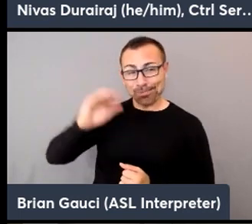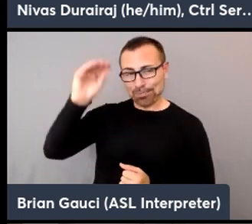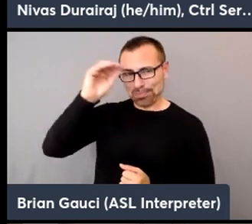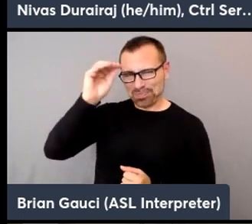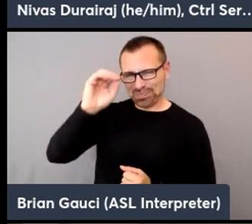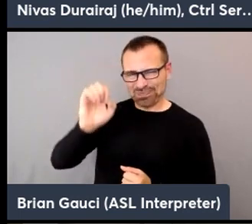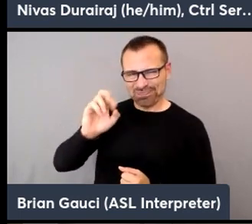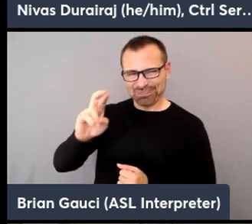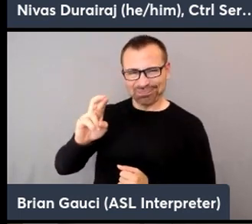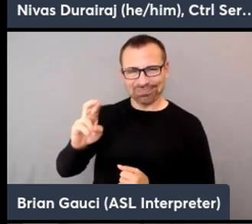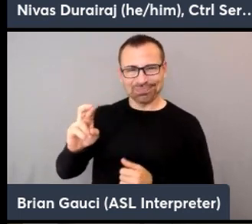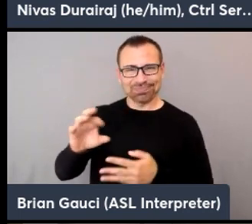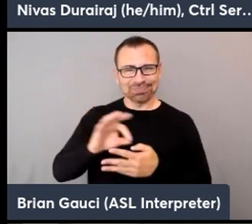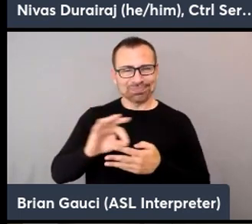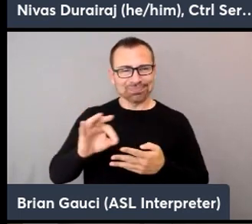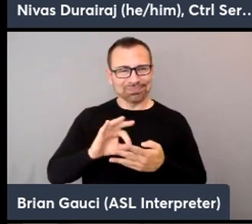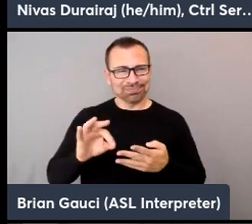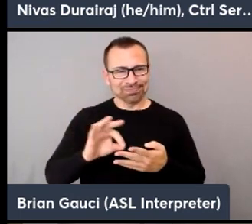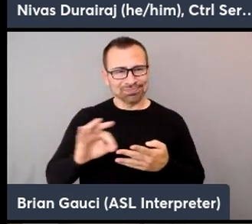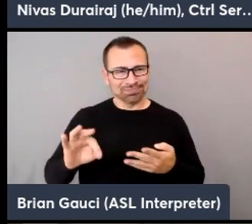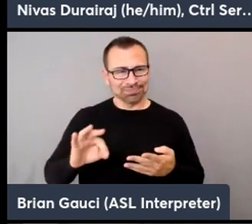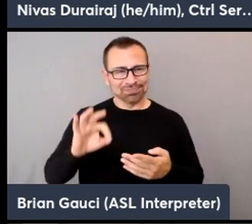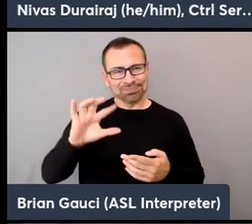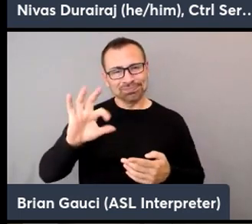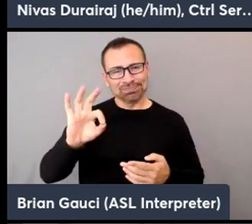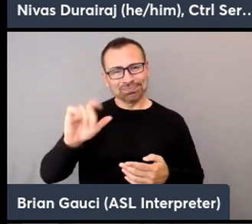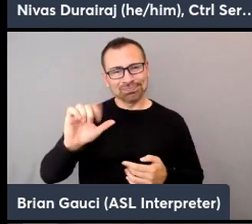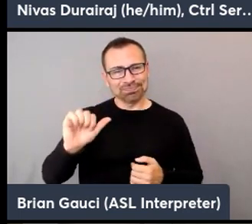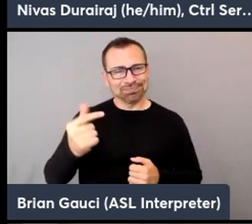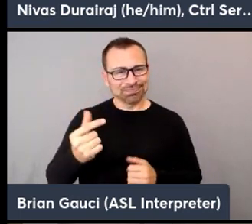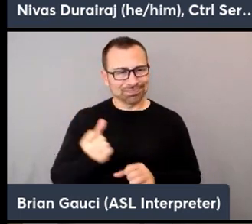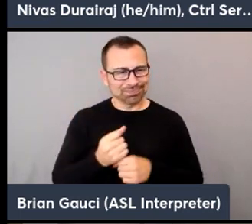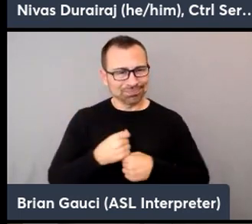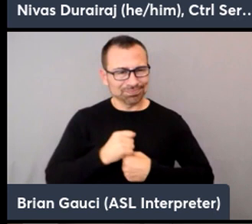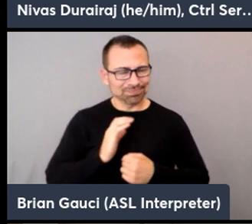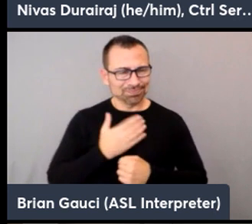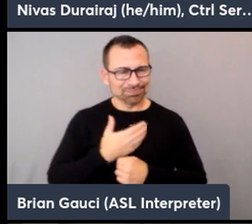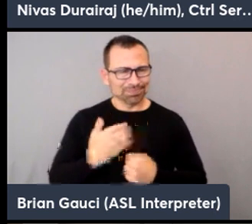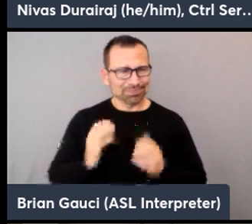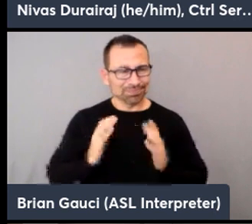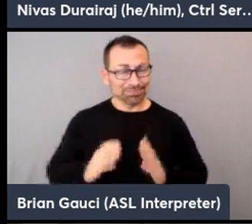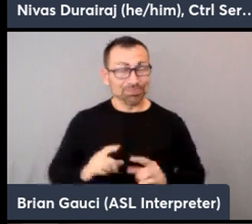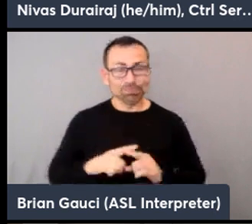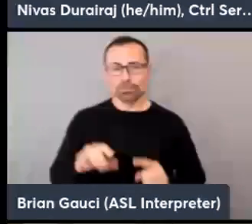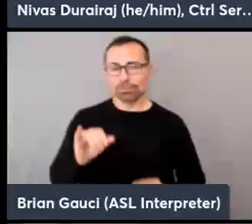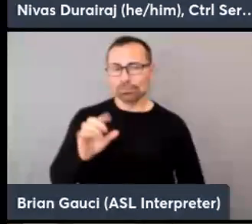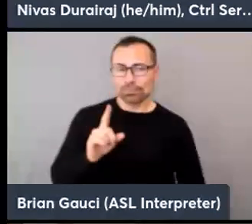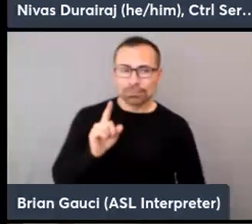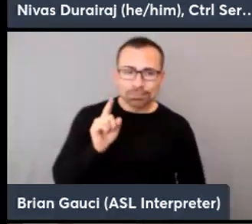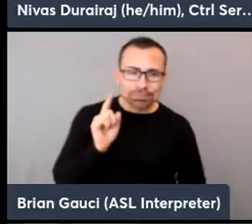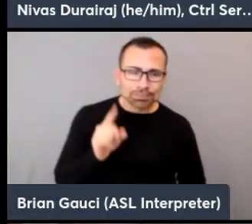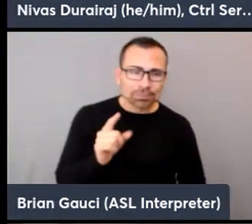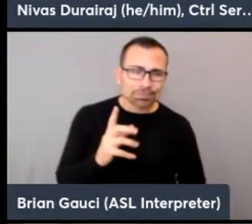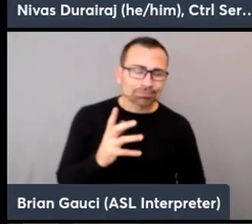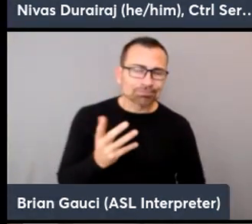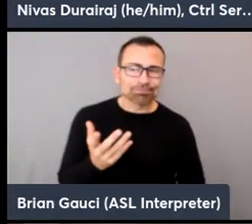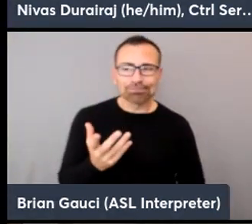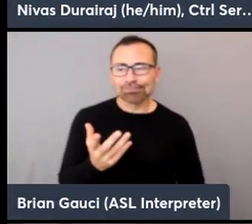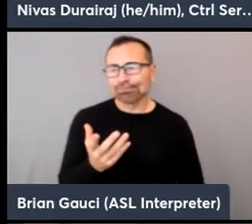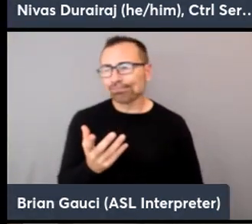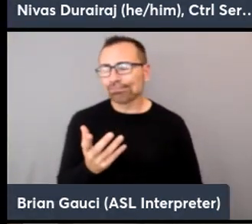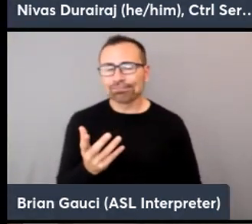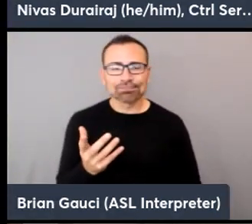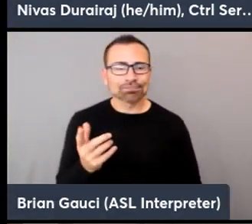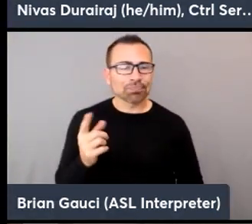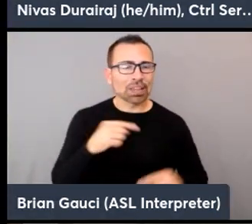feature flags that we've created for our customers. But like if you were in the, I guess in the background,